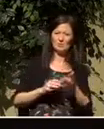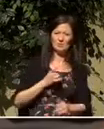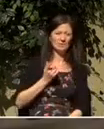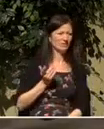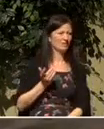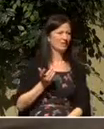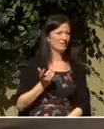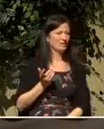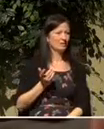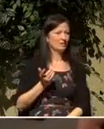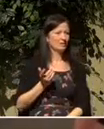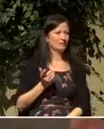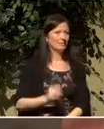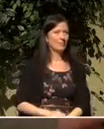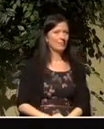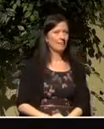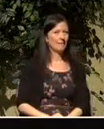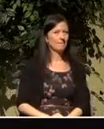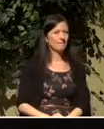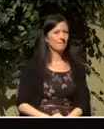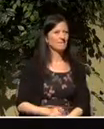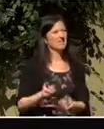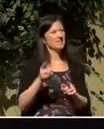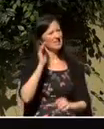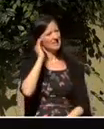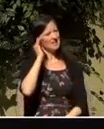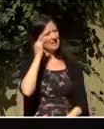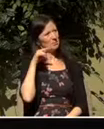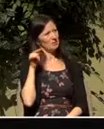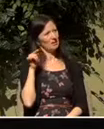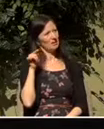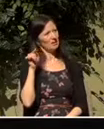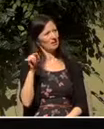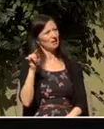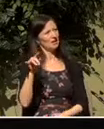It's like he was taking it over.